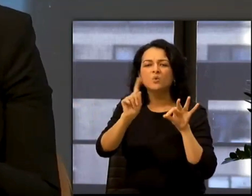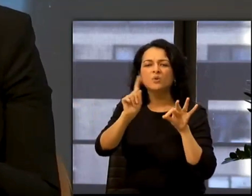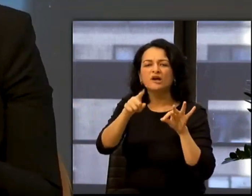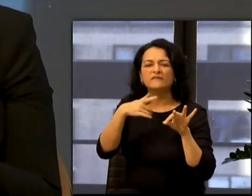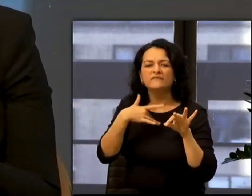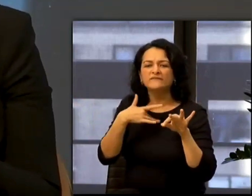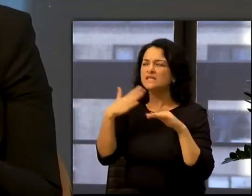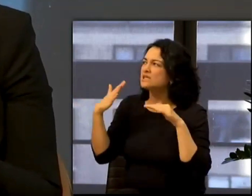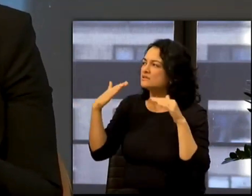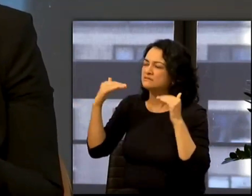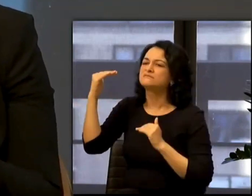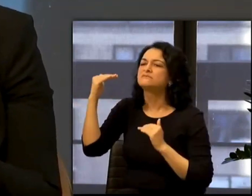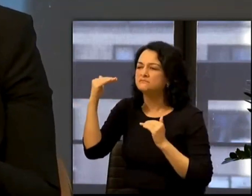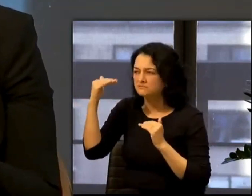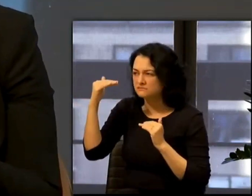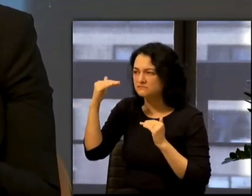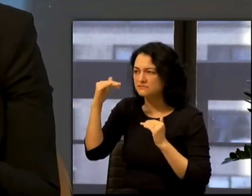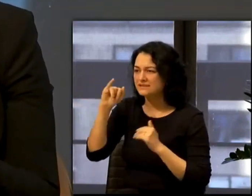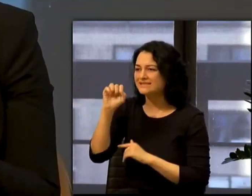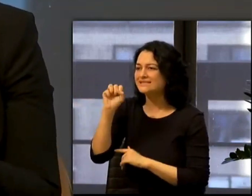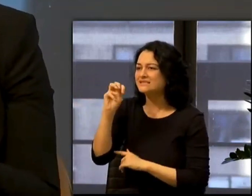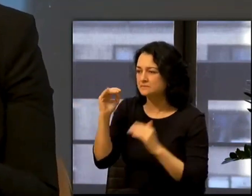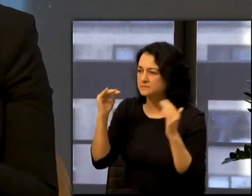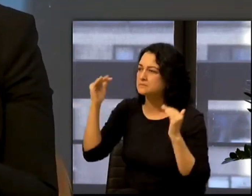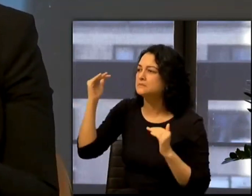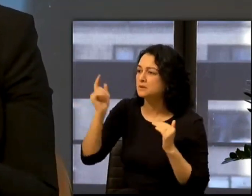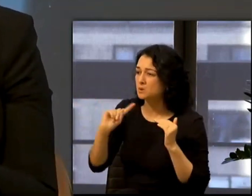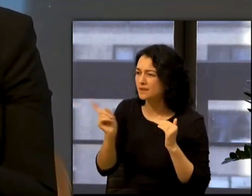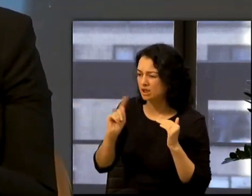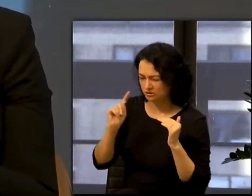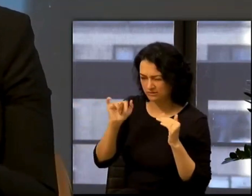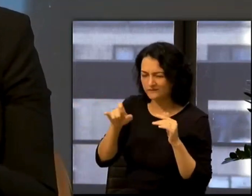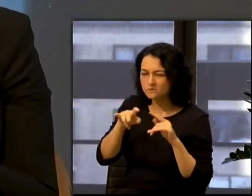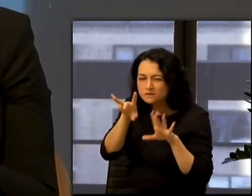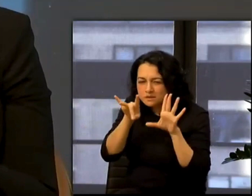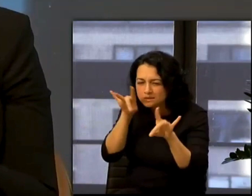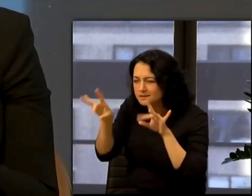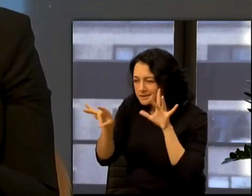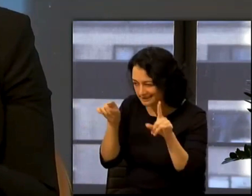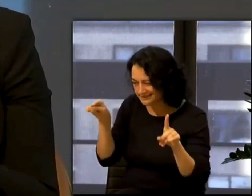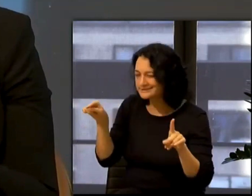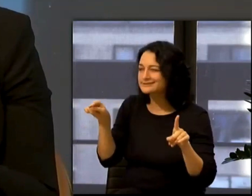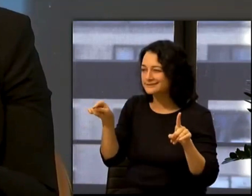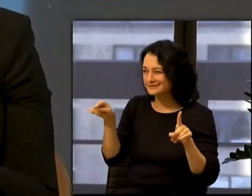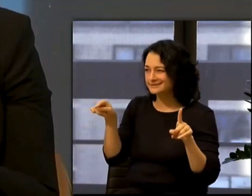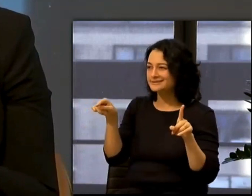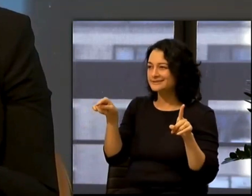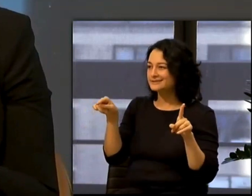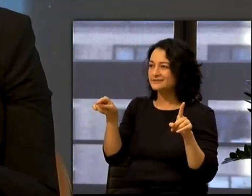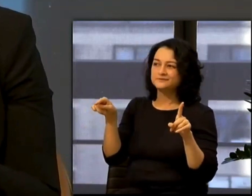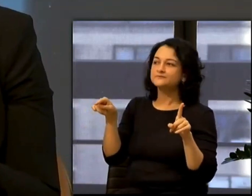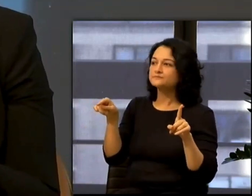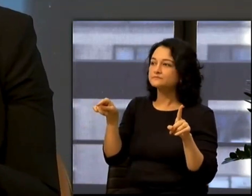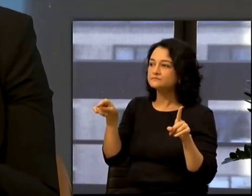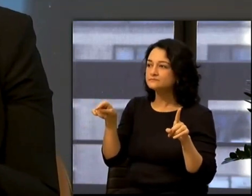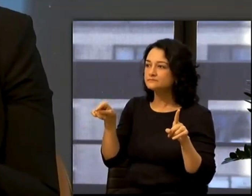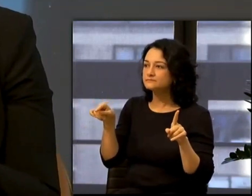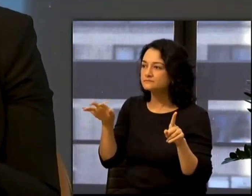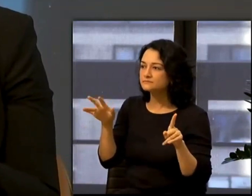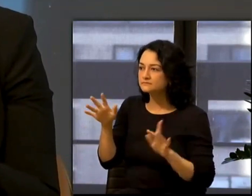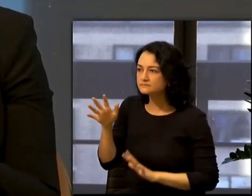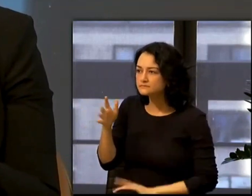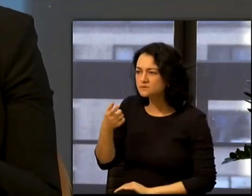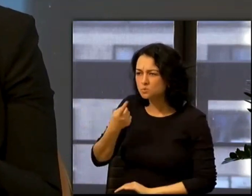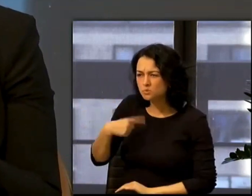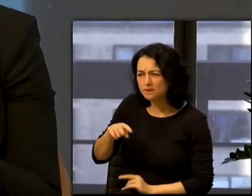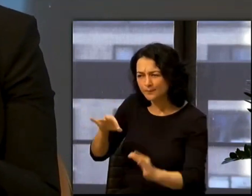subjectivity there, right? So it's not a perfectly objective system, but essentially what we were looking to do was not ask people, do you